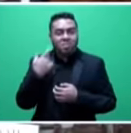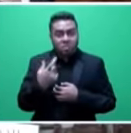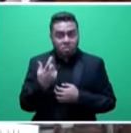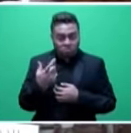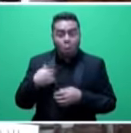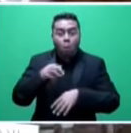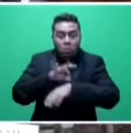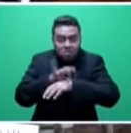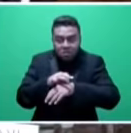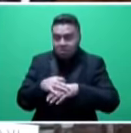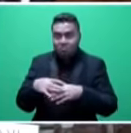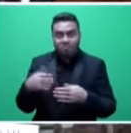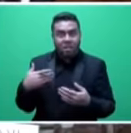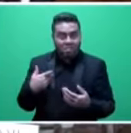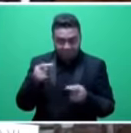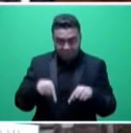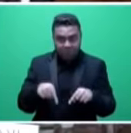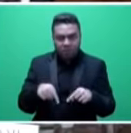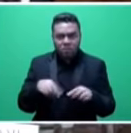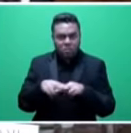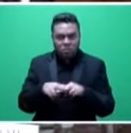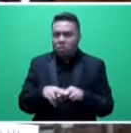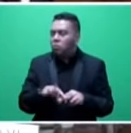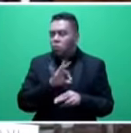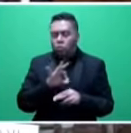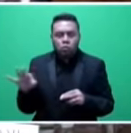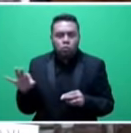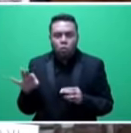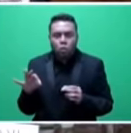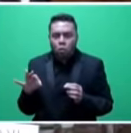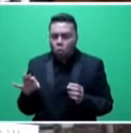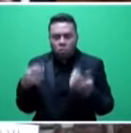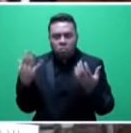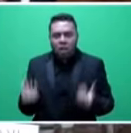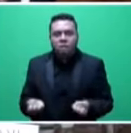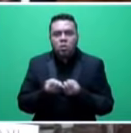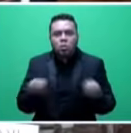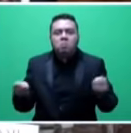to handle such a pandemic situation. But as I said before, they have done well. They've done very well.